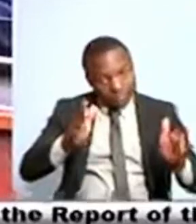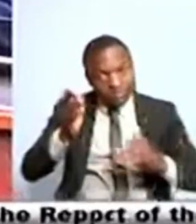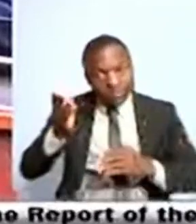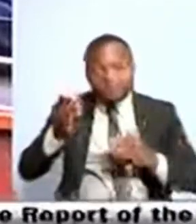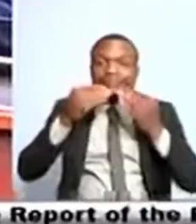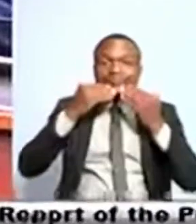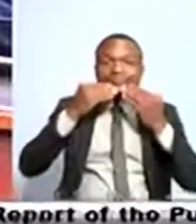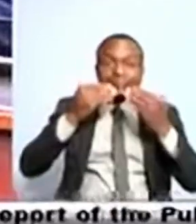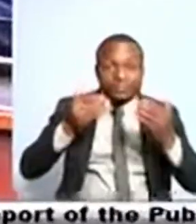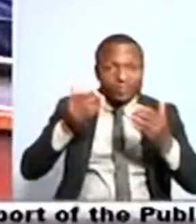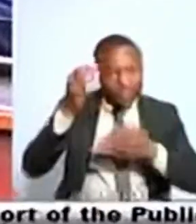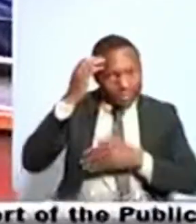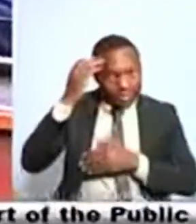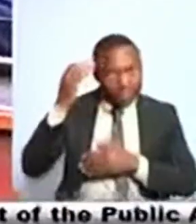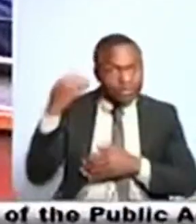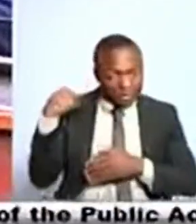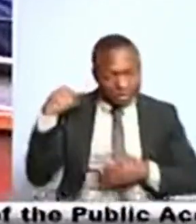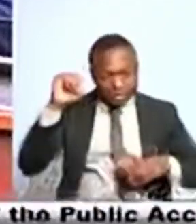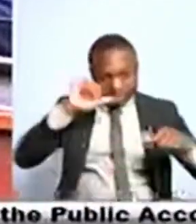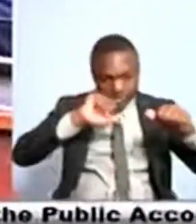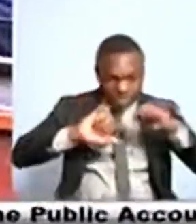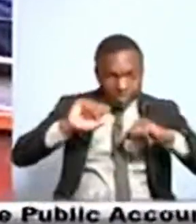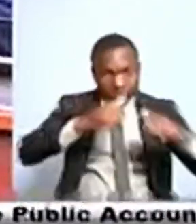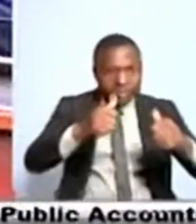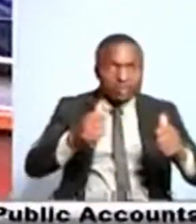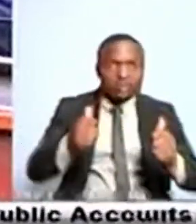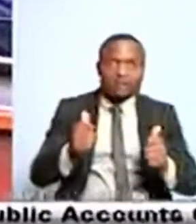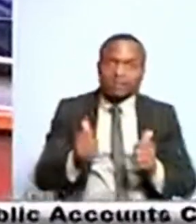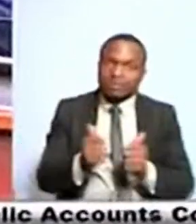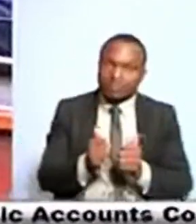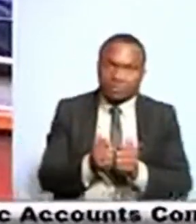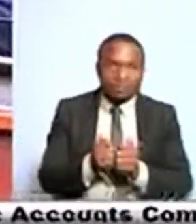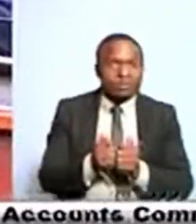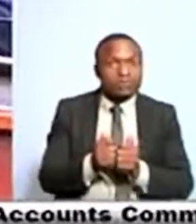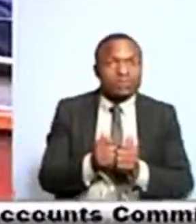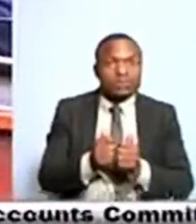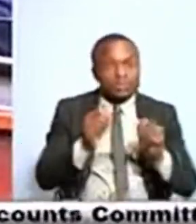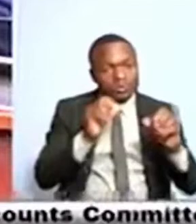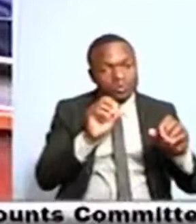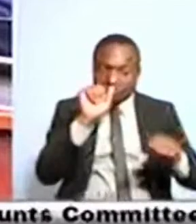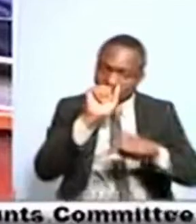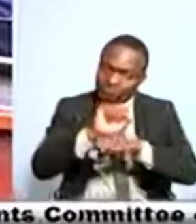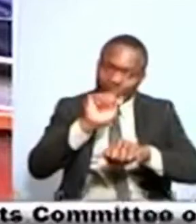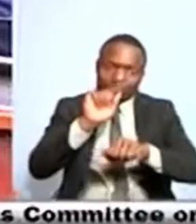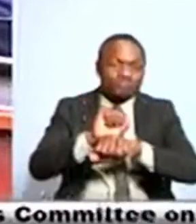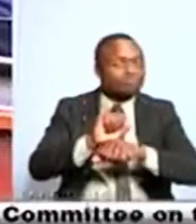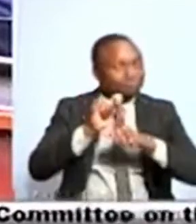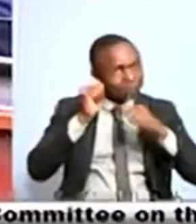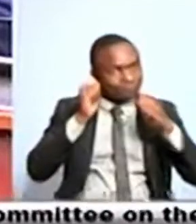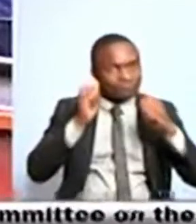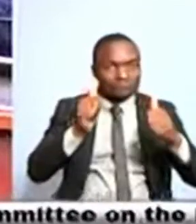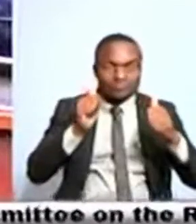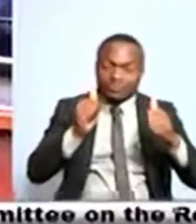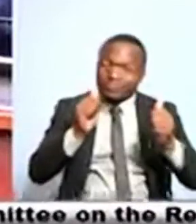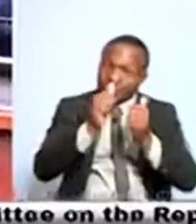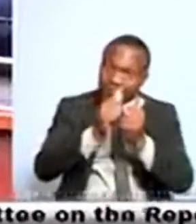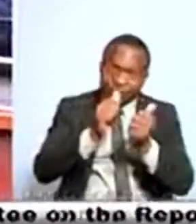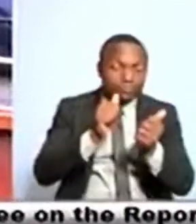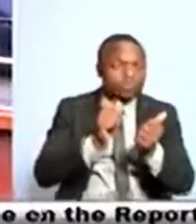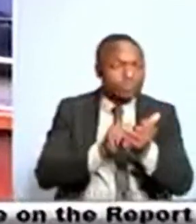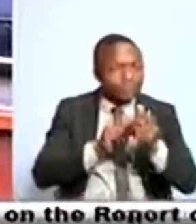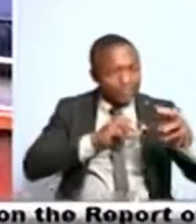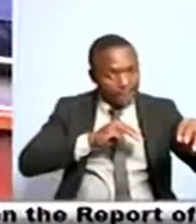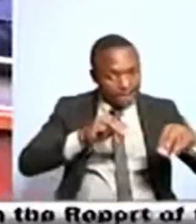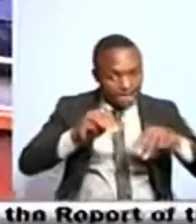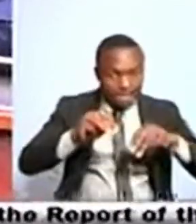the Office of the Auditor General for fulfilling its roles and responsibility with regard to the